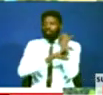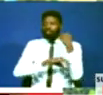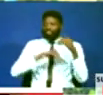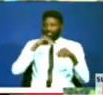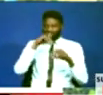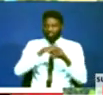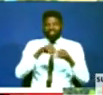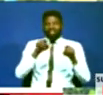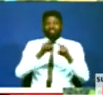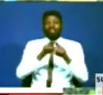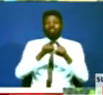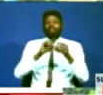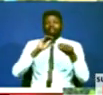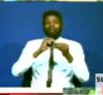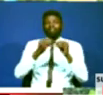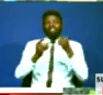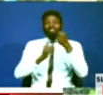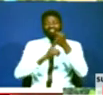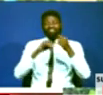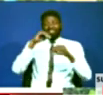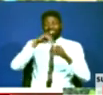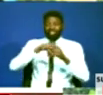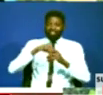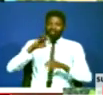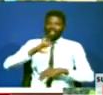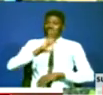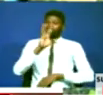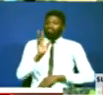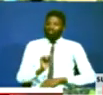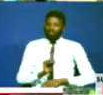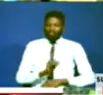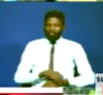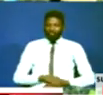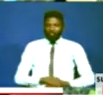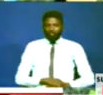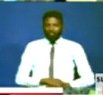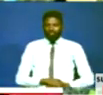continent. Frederick Parsayo, reporting for Prime Edition, University of Nairobi, Nairobi.